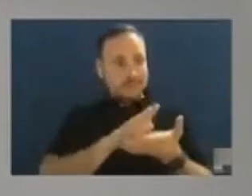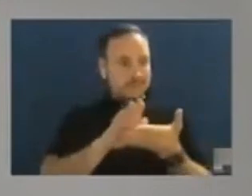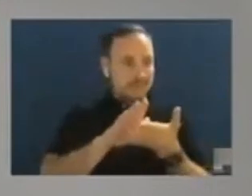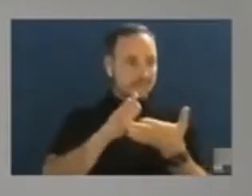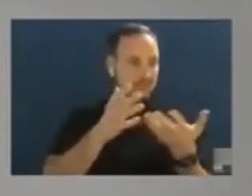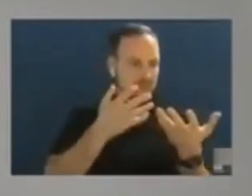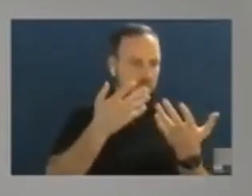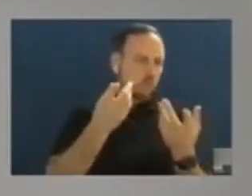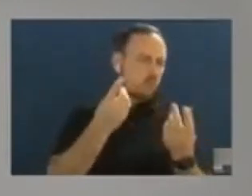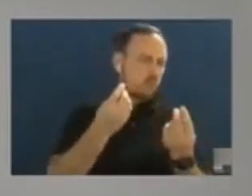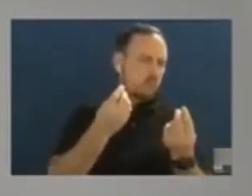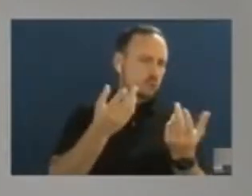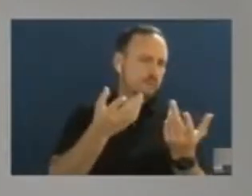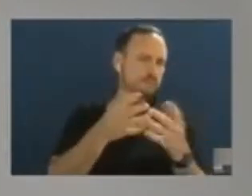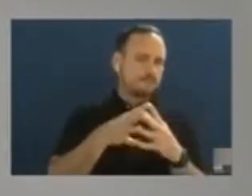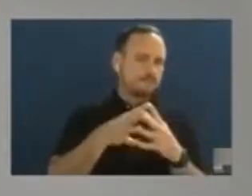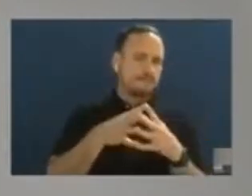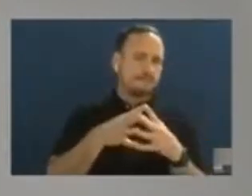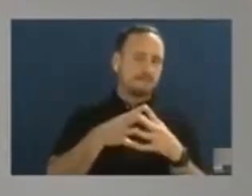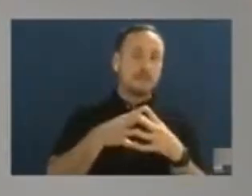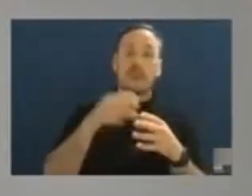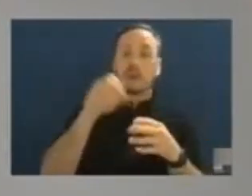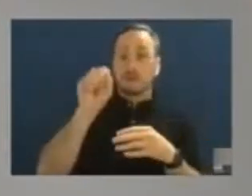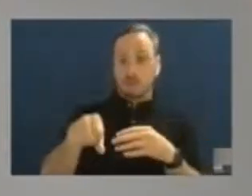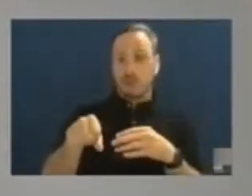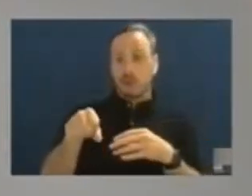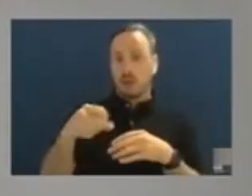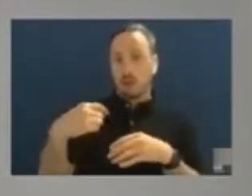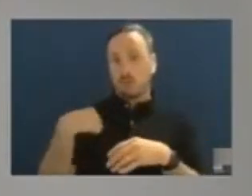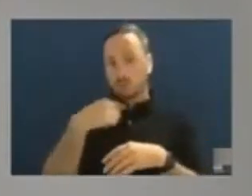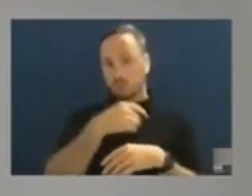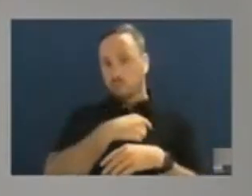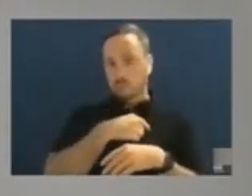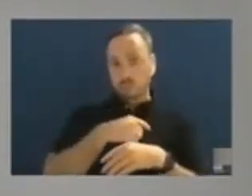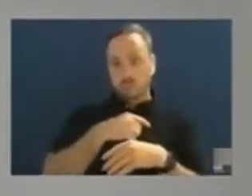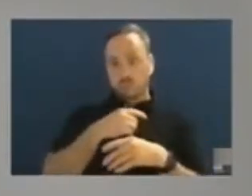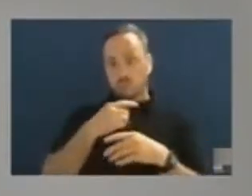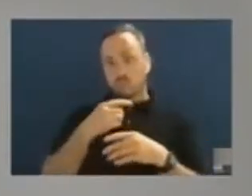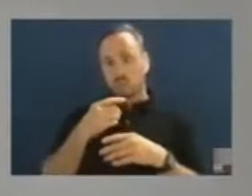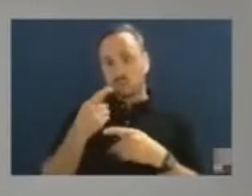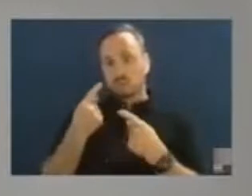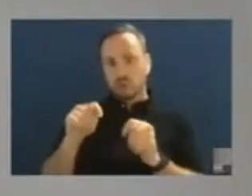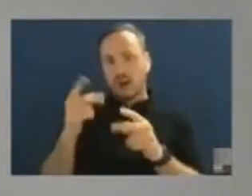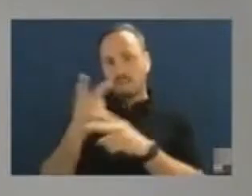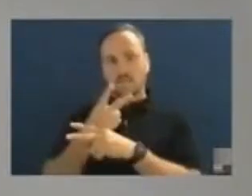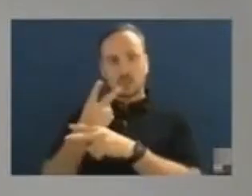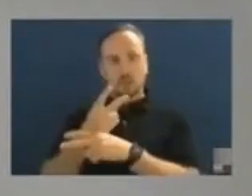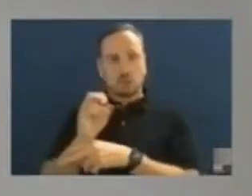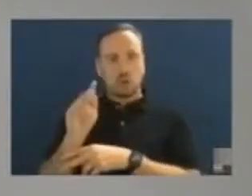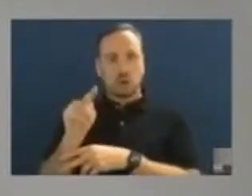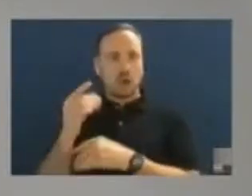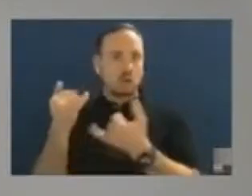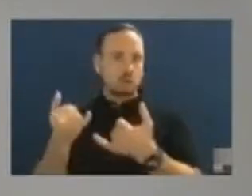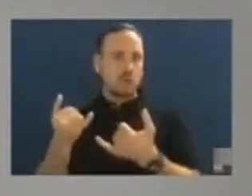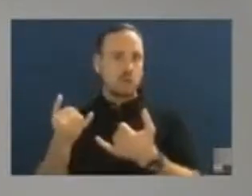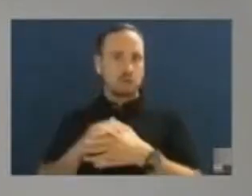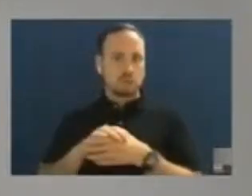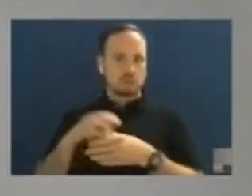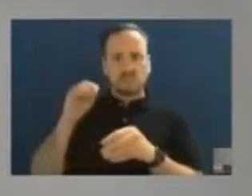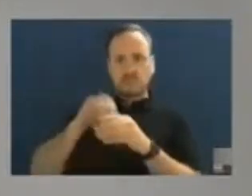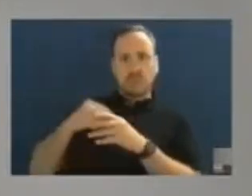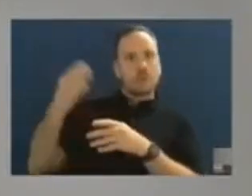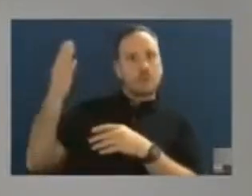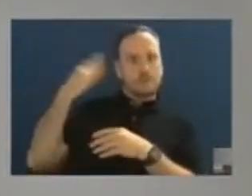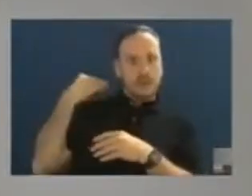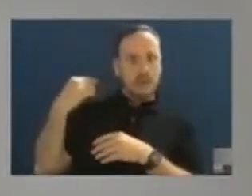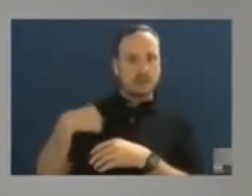are actually underway with that scope of work as well, and we have done that in the past, that we have contracted extra services to help us